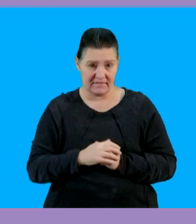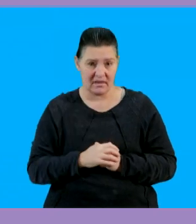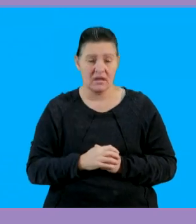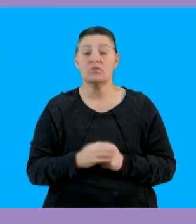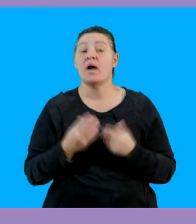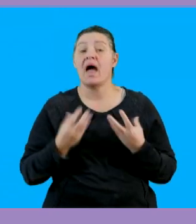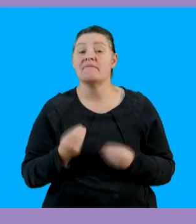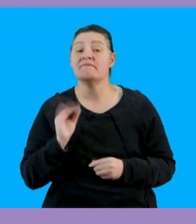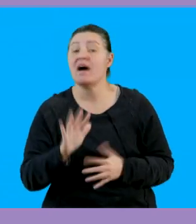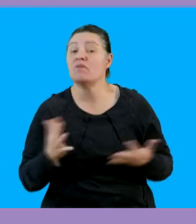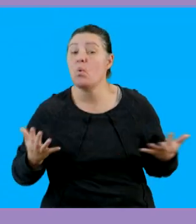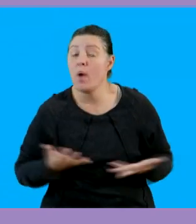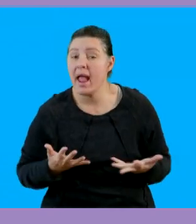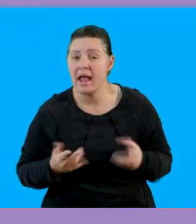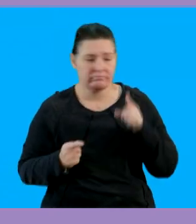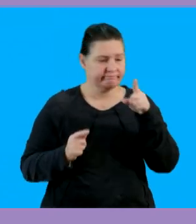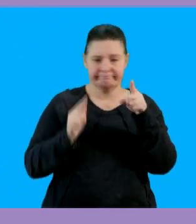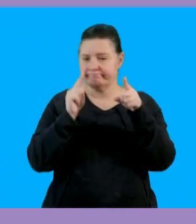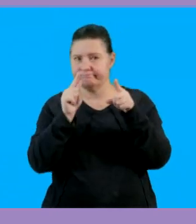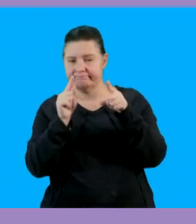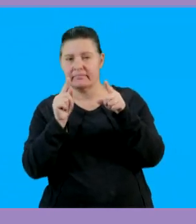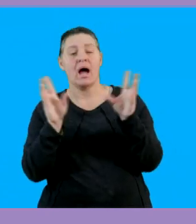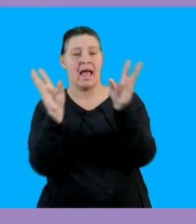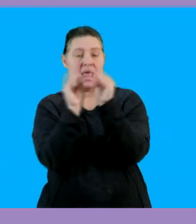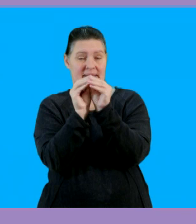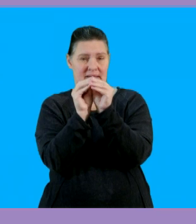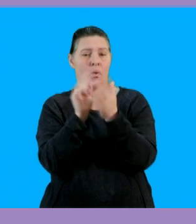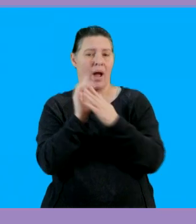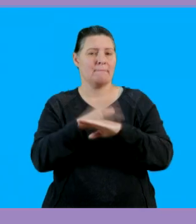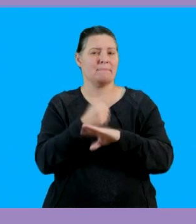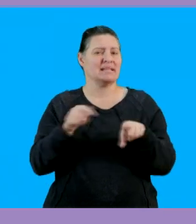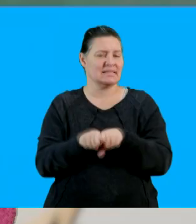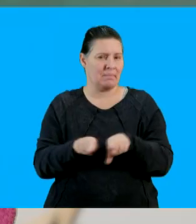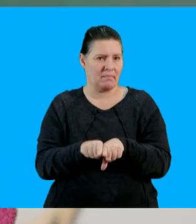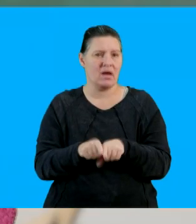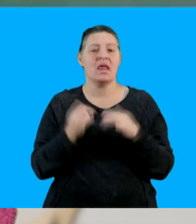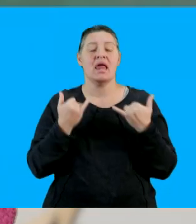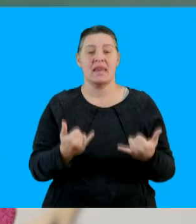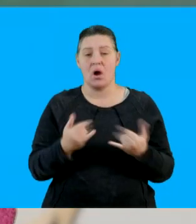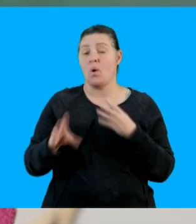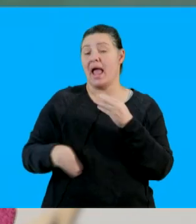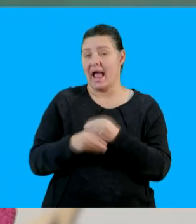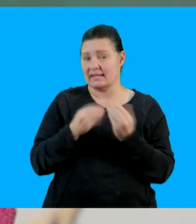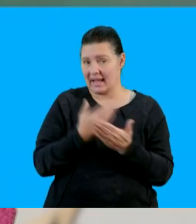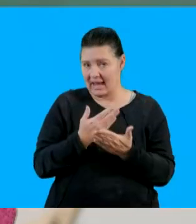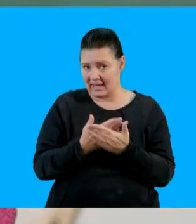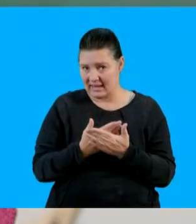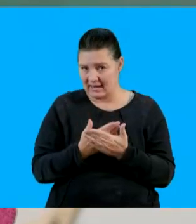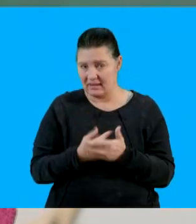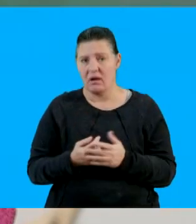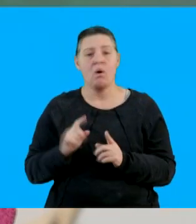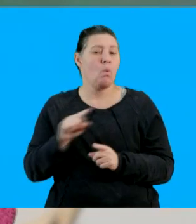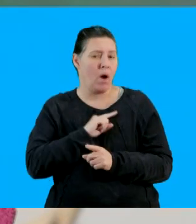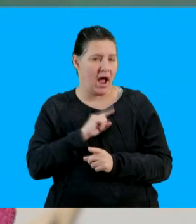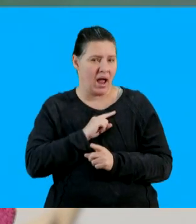And we got that 5 by adding those exponents. Since they have the same base, it means we can now go and add the